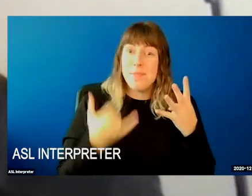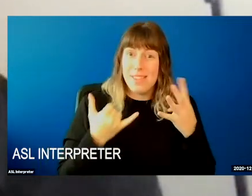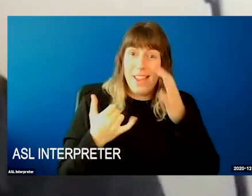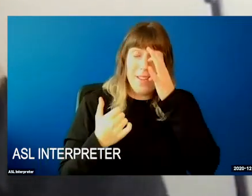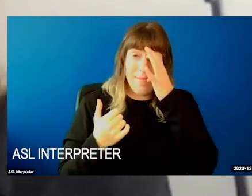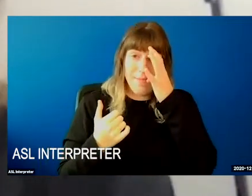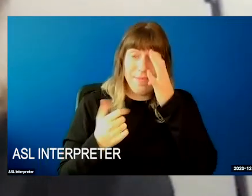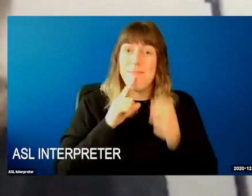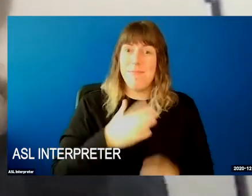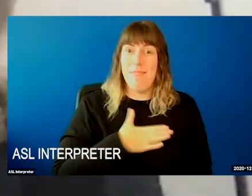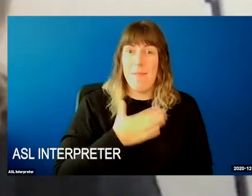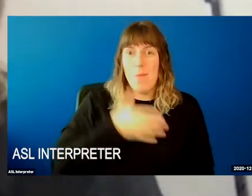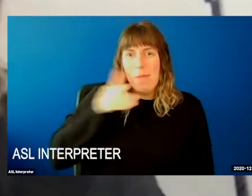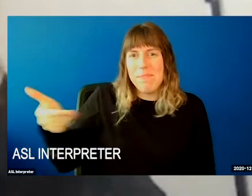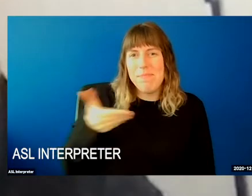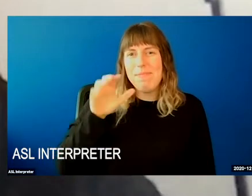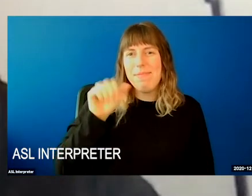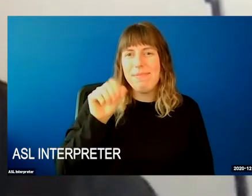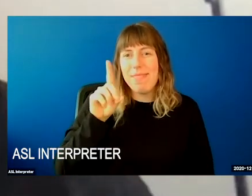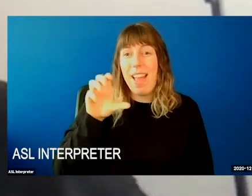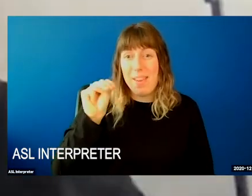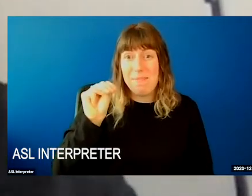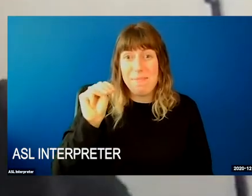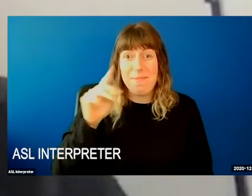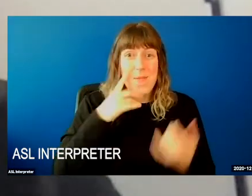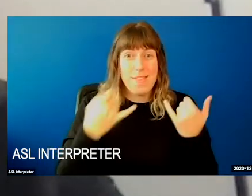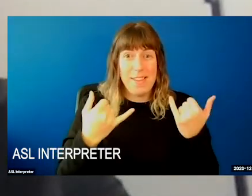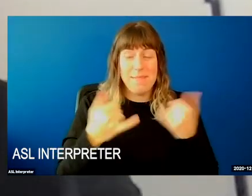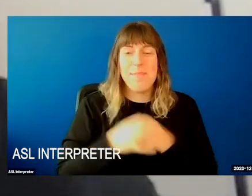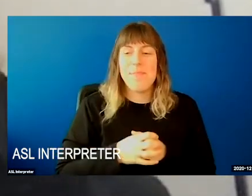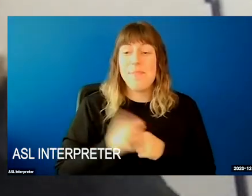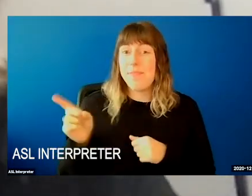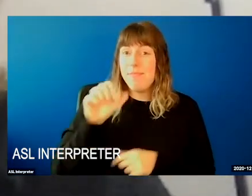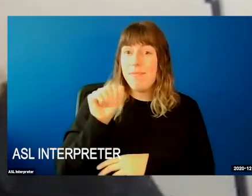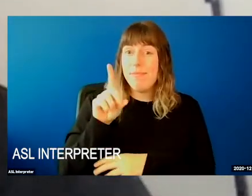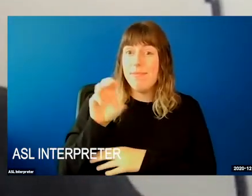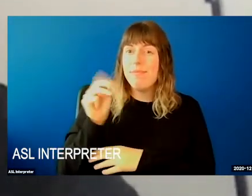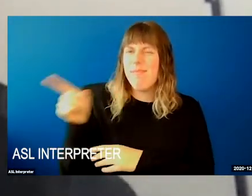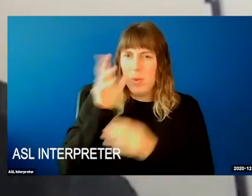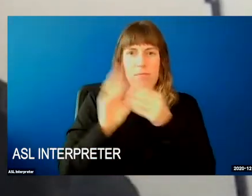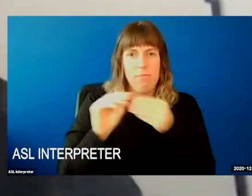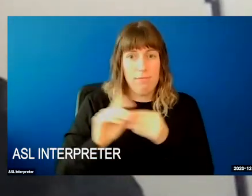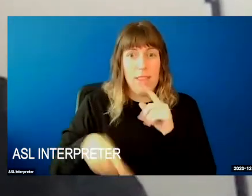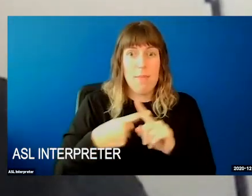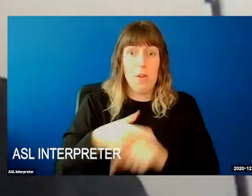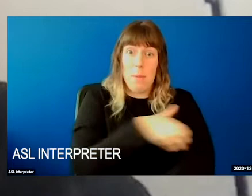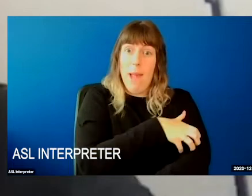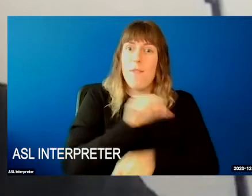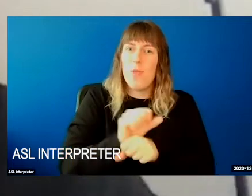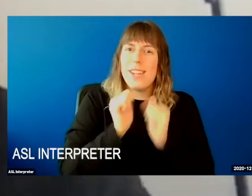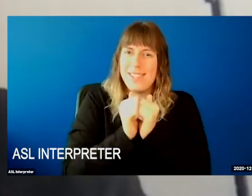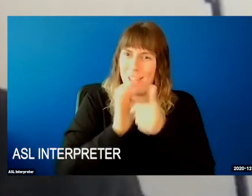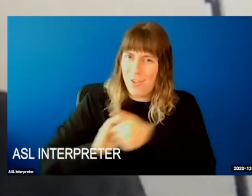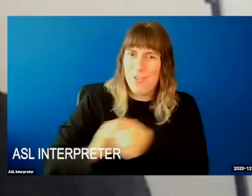happy to welcome Adam Kahane to be with us today. And Adam will talk about the power of working together. So